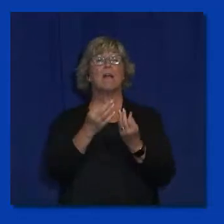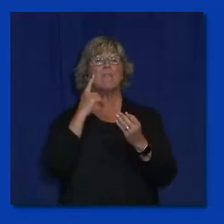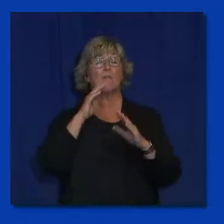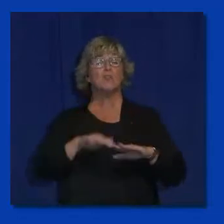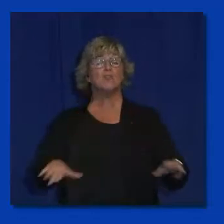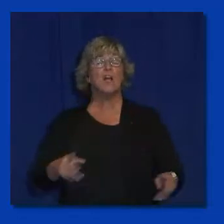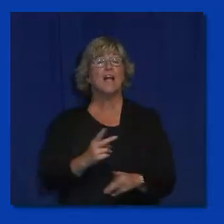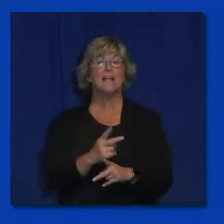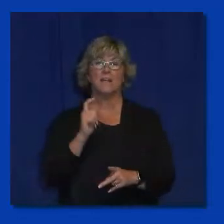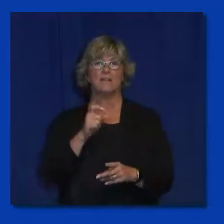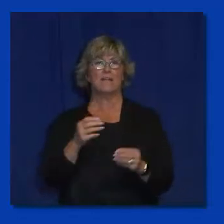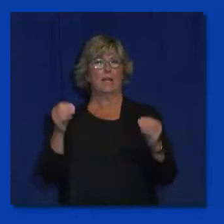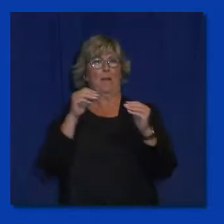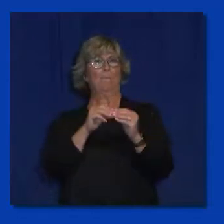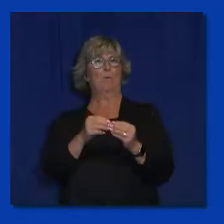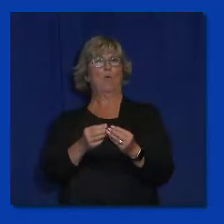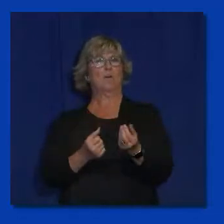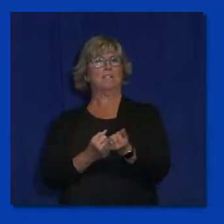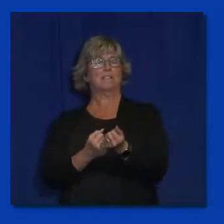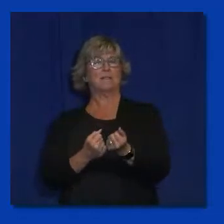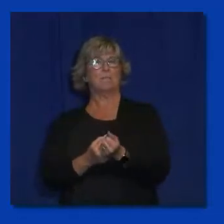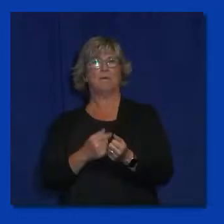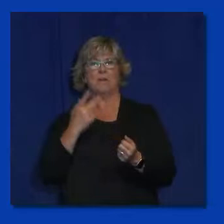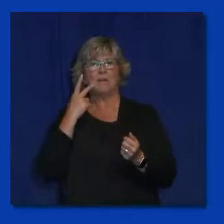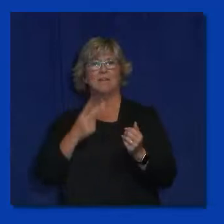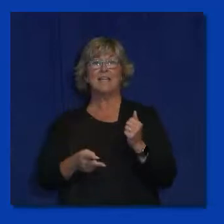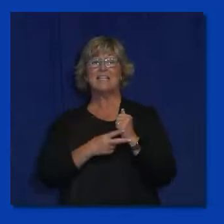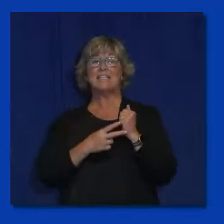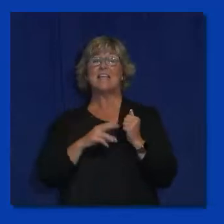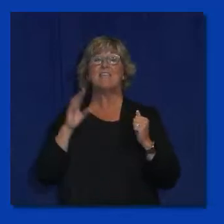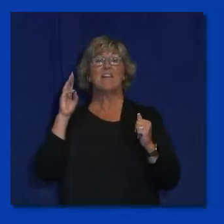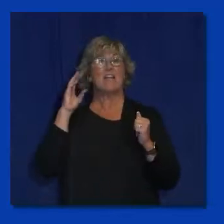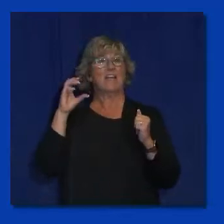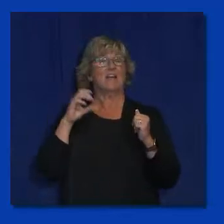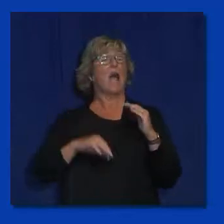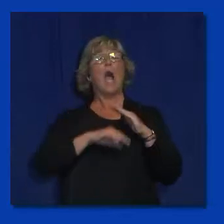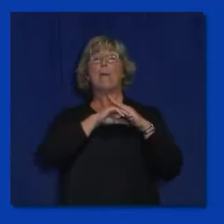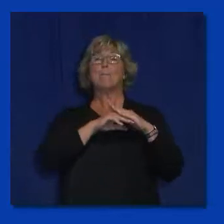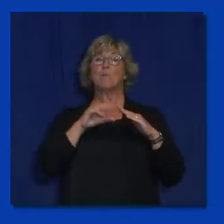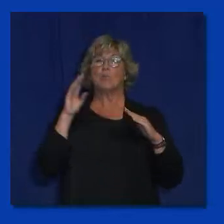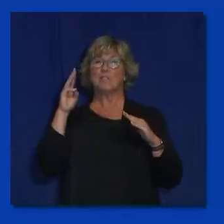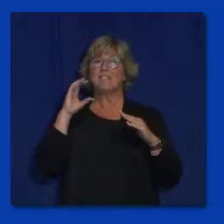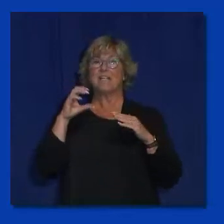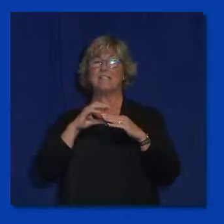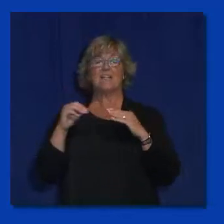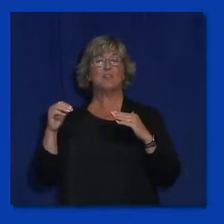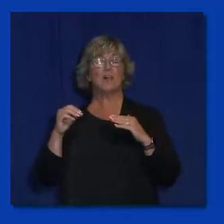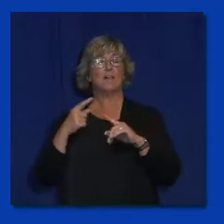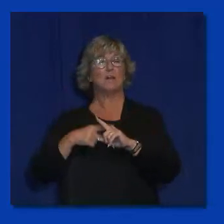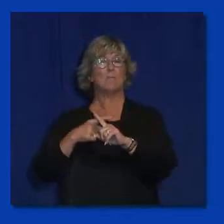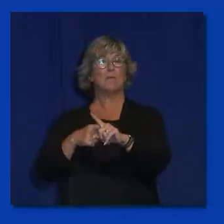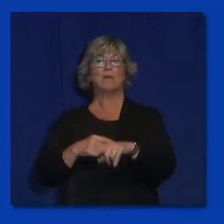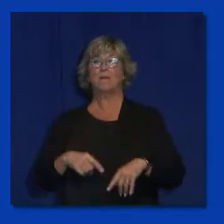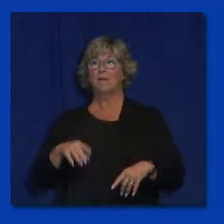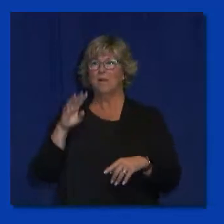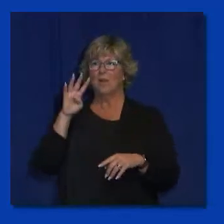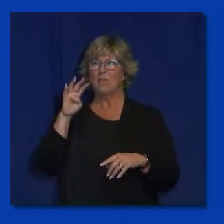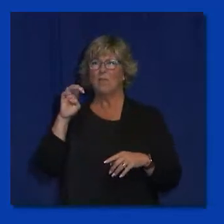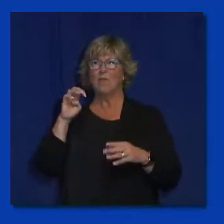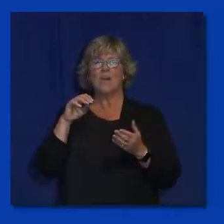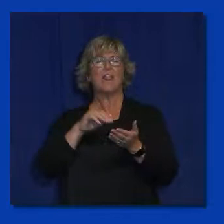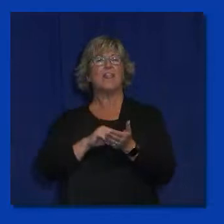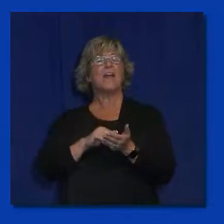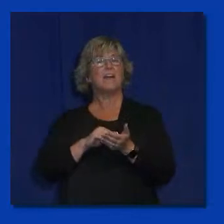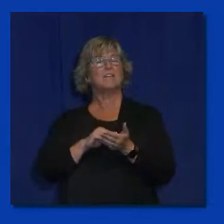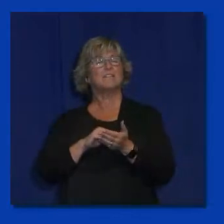care need support, and you can see savings up to almost $600 a month for we estimate is 40,000 families reflected in fee